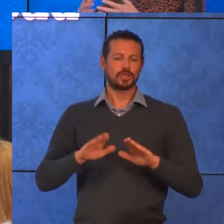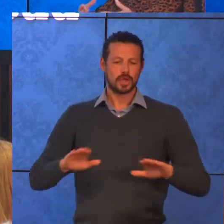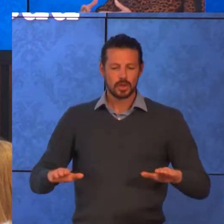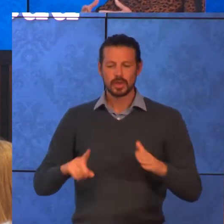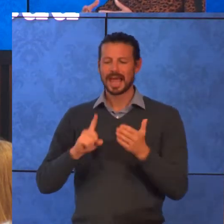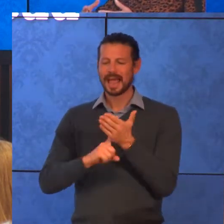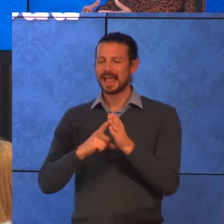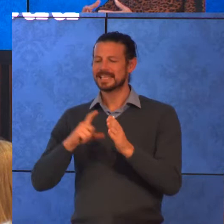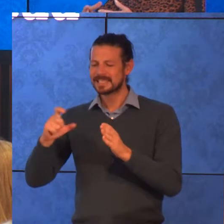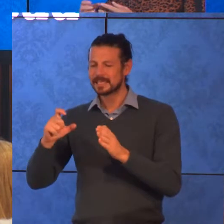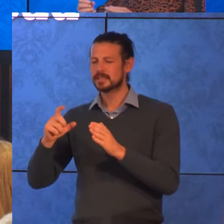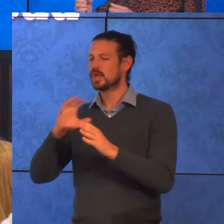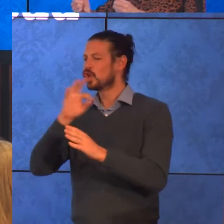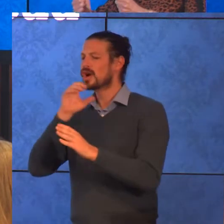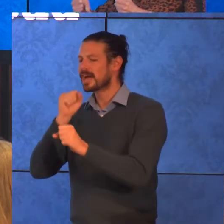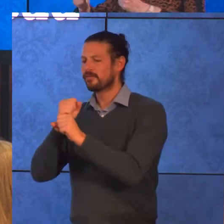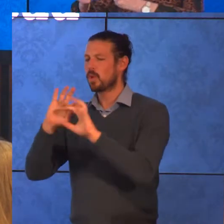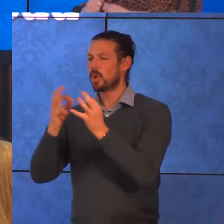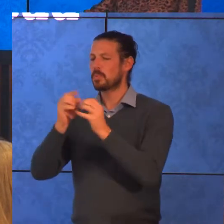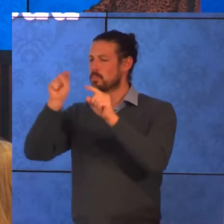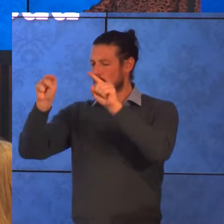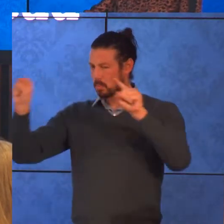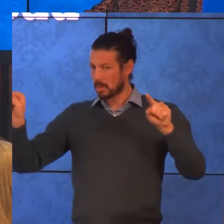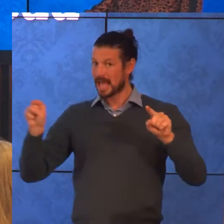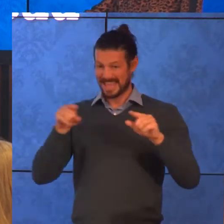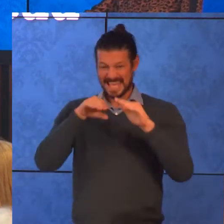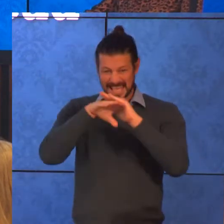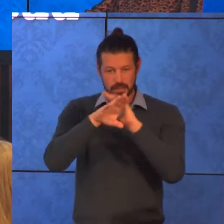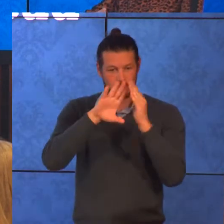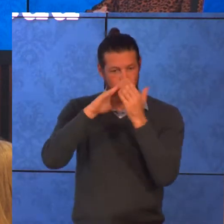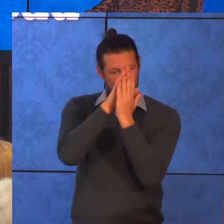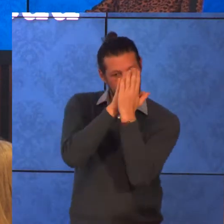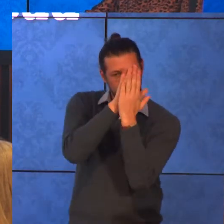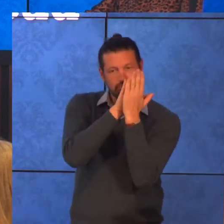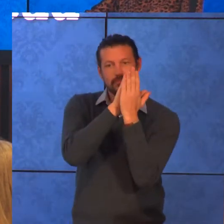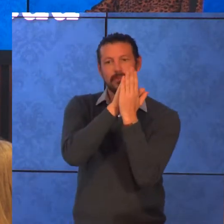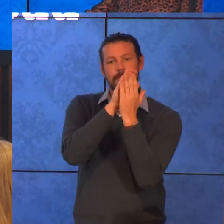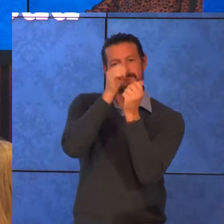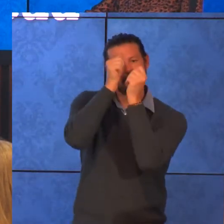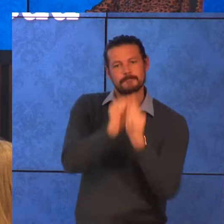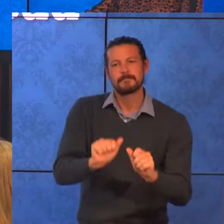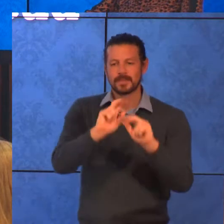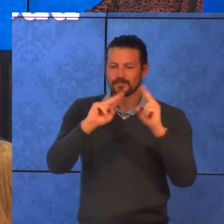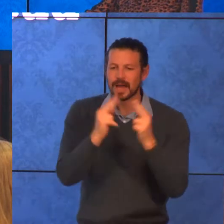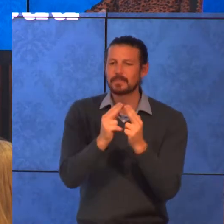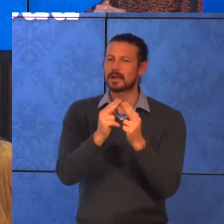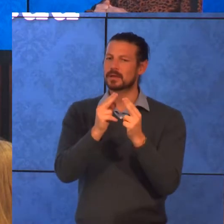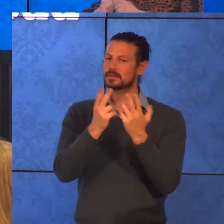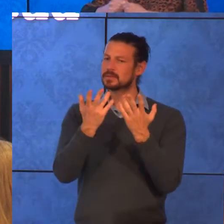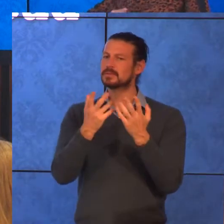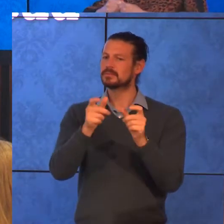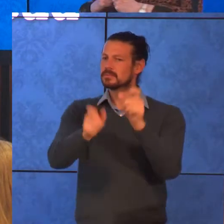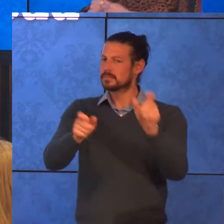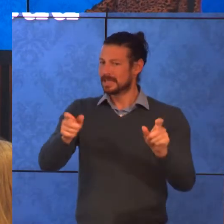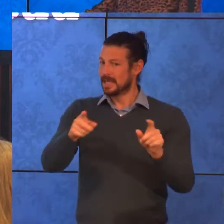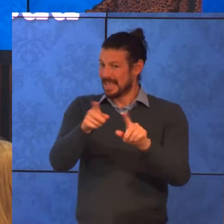all of the non-government organisations, they are so closely enmeshed with their local communities and the families that use the supports that